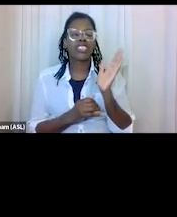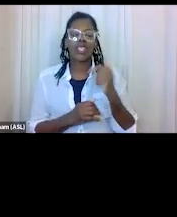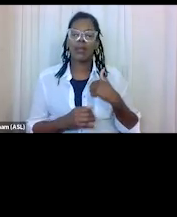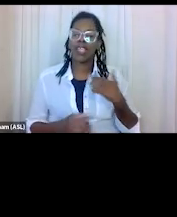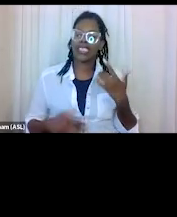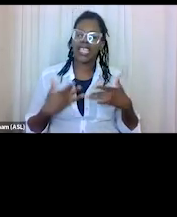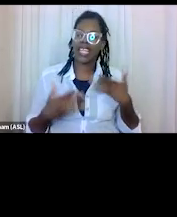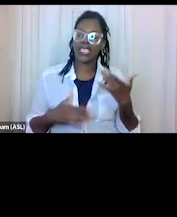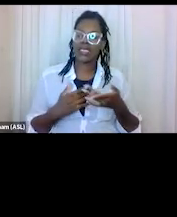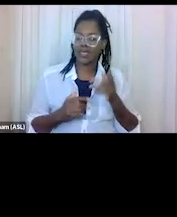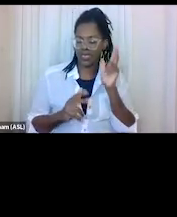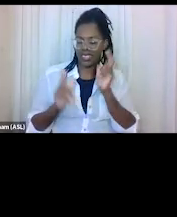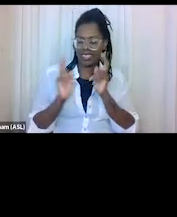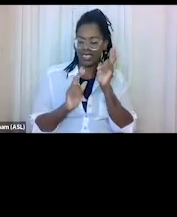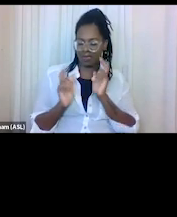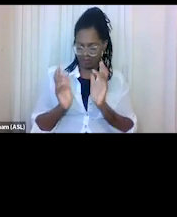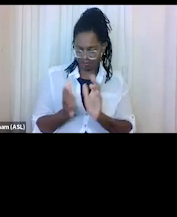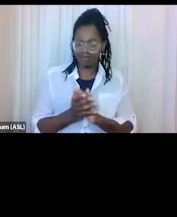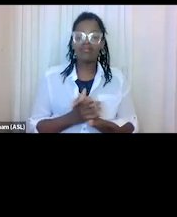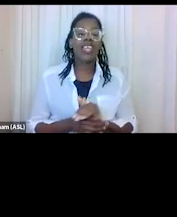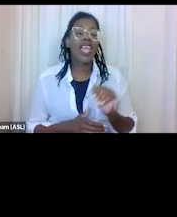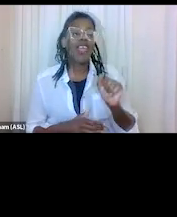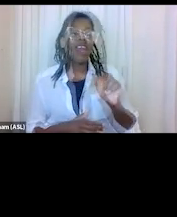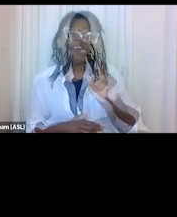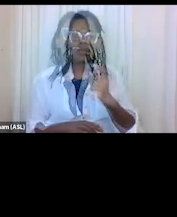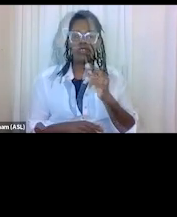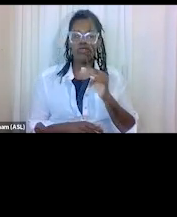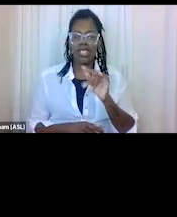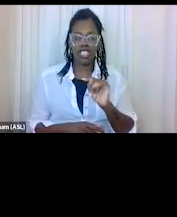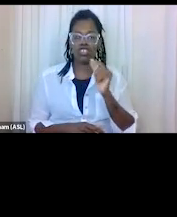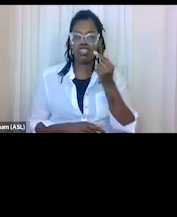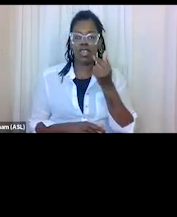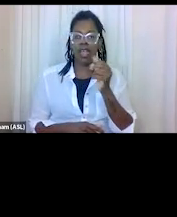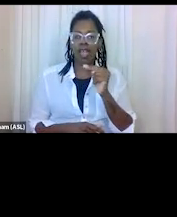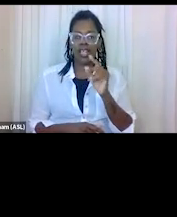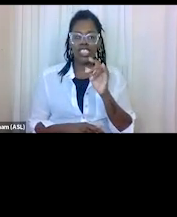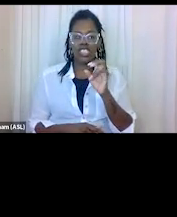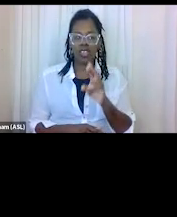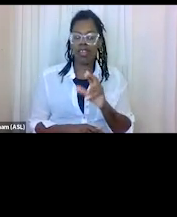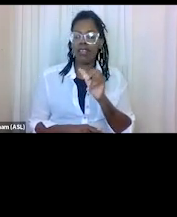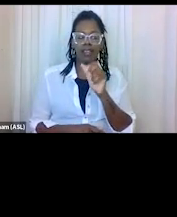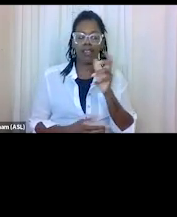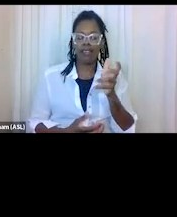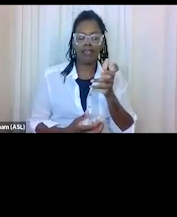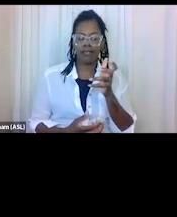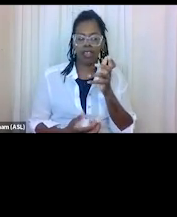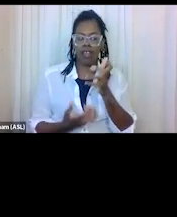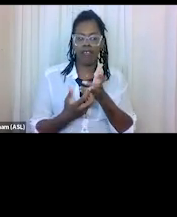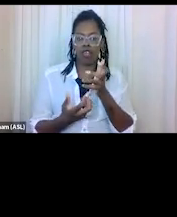excited to hear from, Arc Telos Saint Amour, person of Mexican Native Indigenous